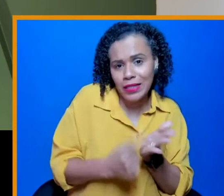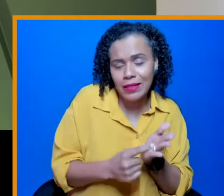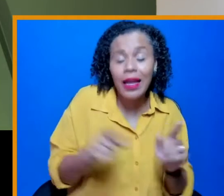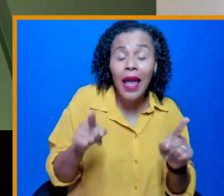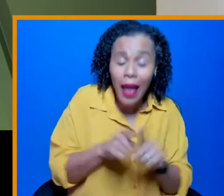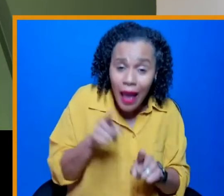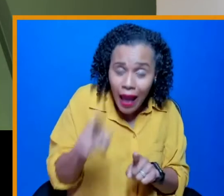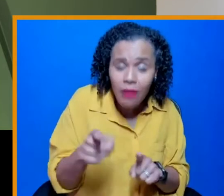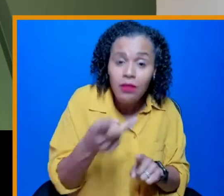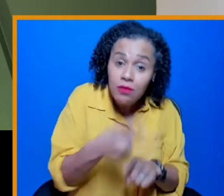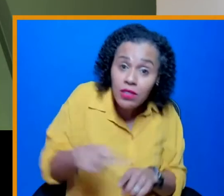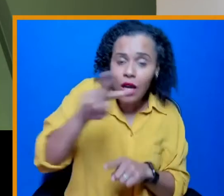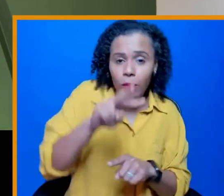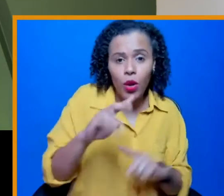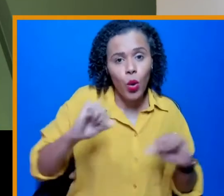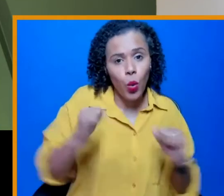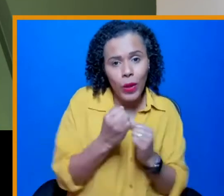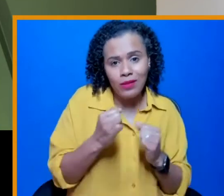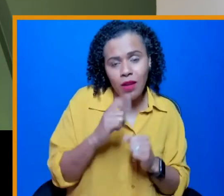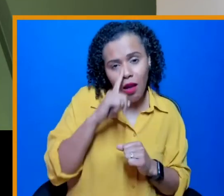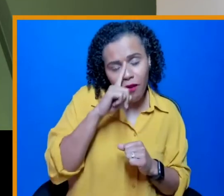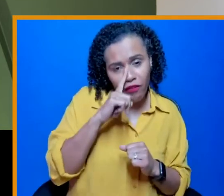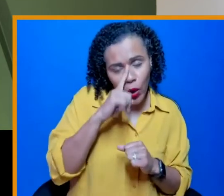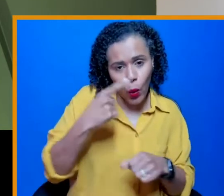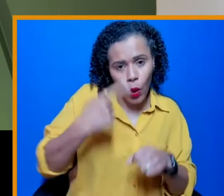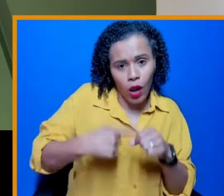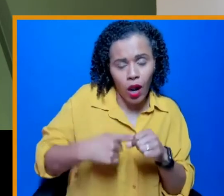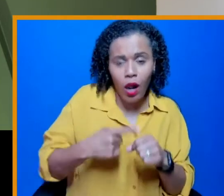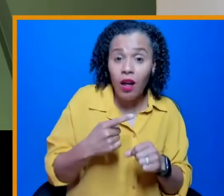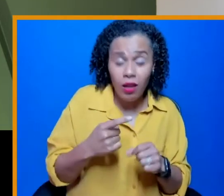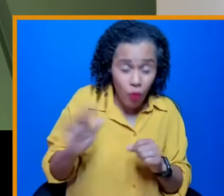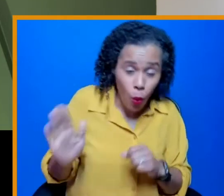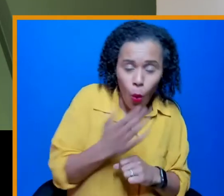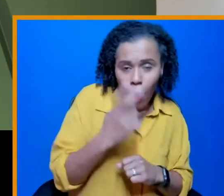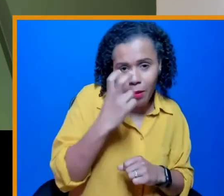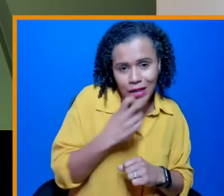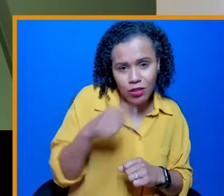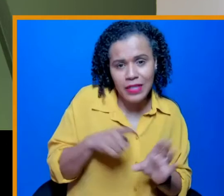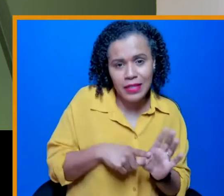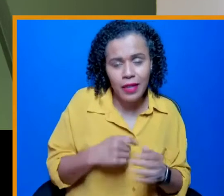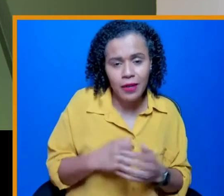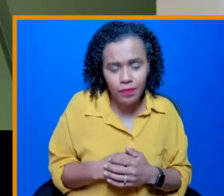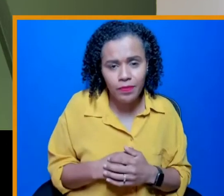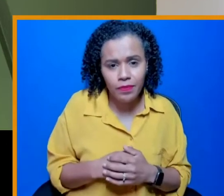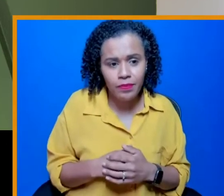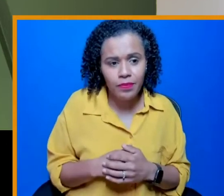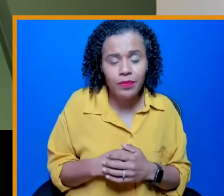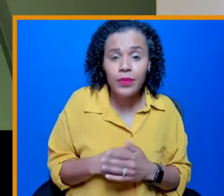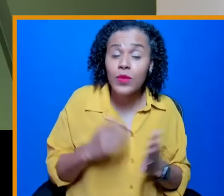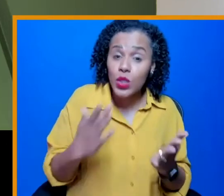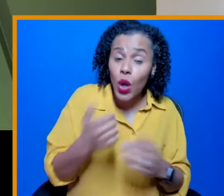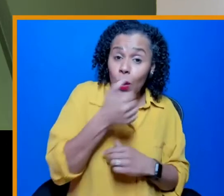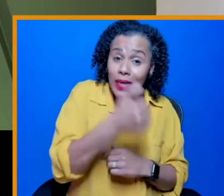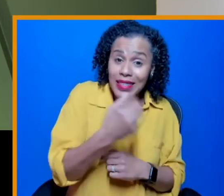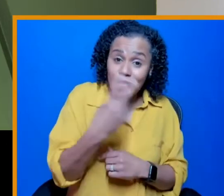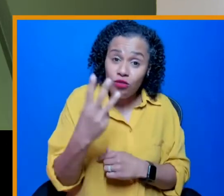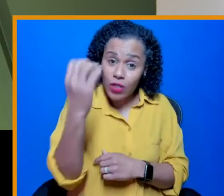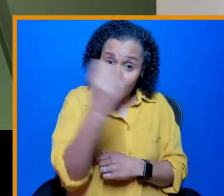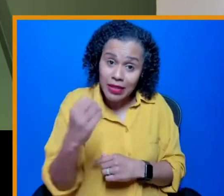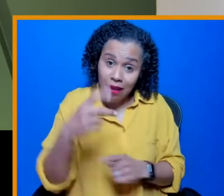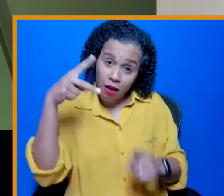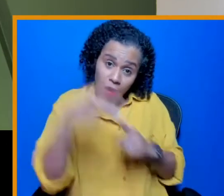payment to all pensioners for this year. Banks should play their part too. So we should reverse the 63% cut to the corporation